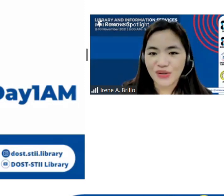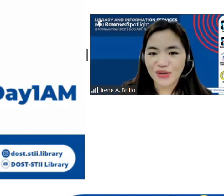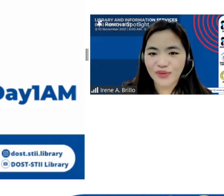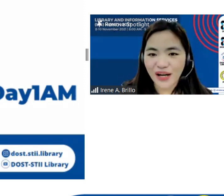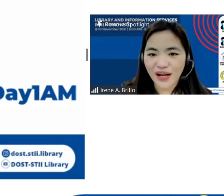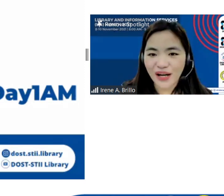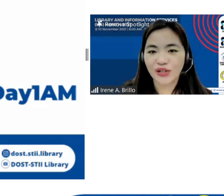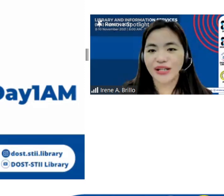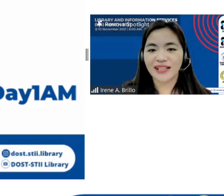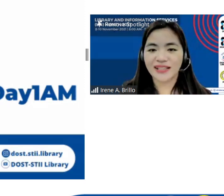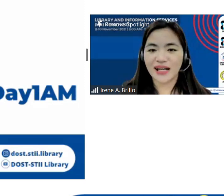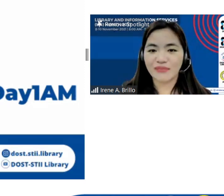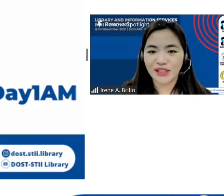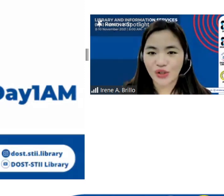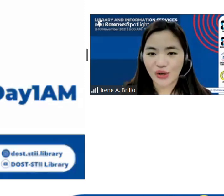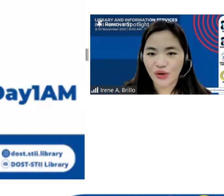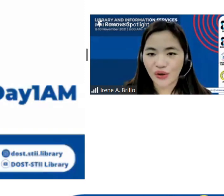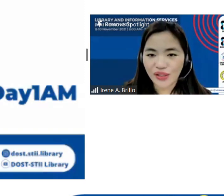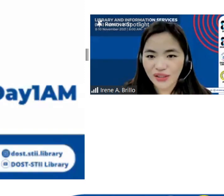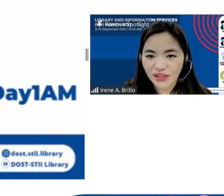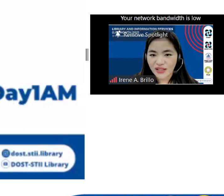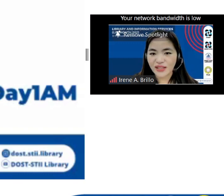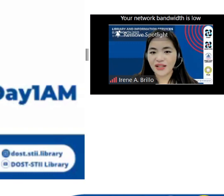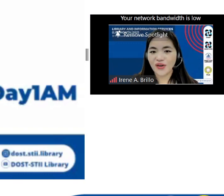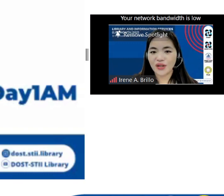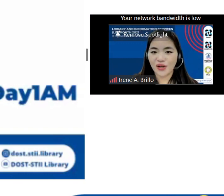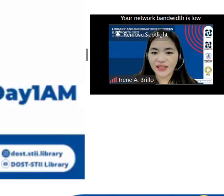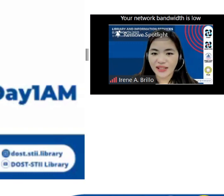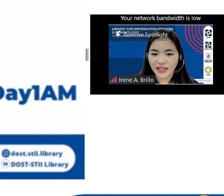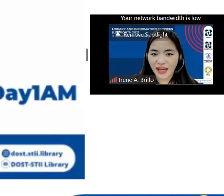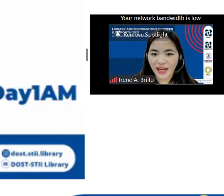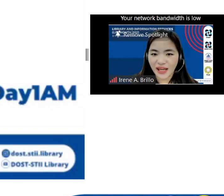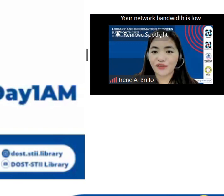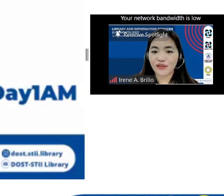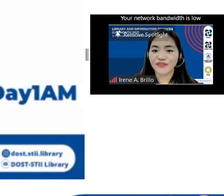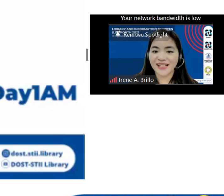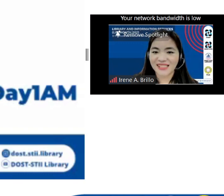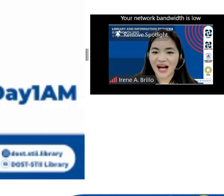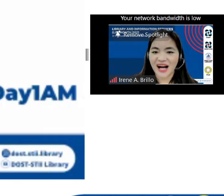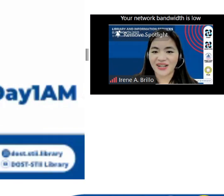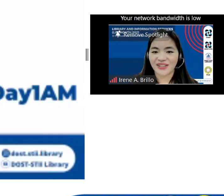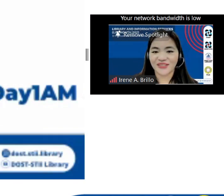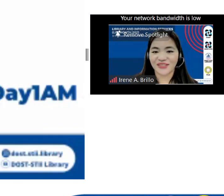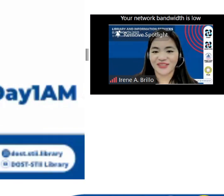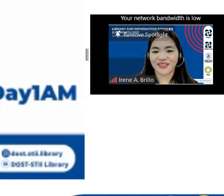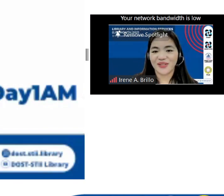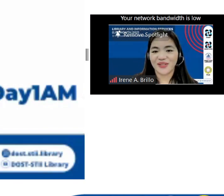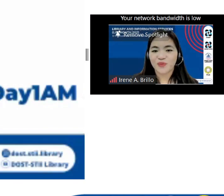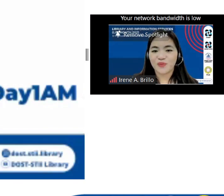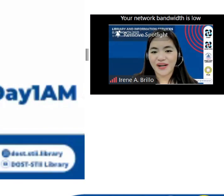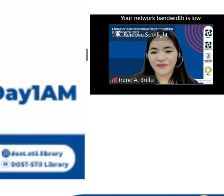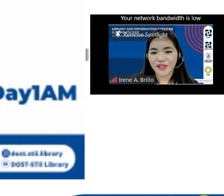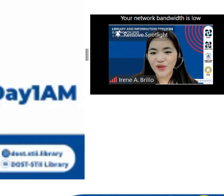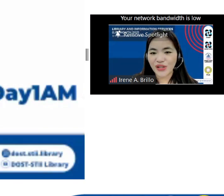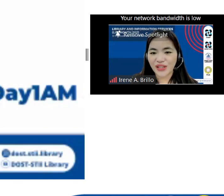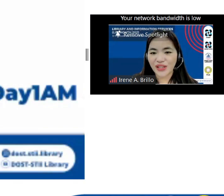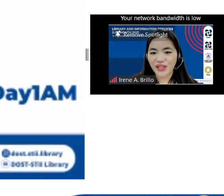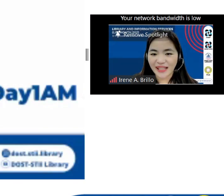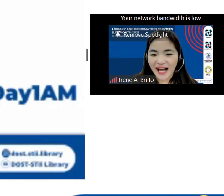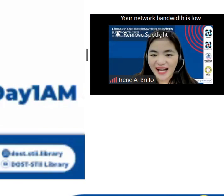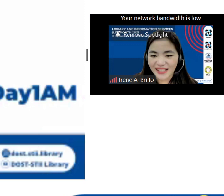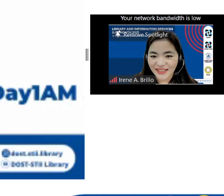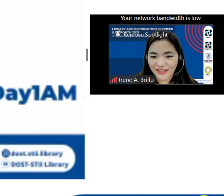pagkakilala. We have from Oriental Mindoro, the Golden Gate of the South. We have from